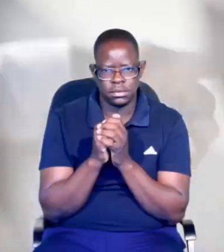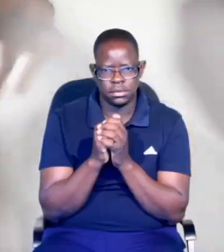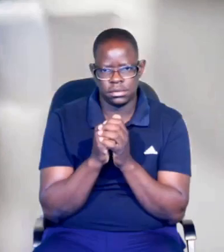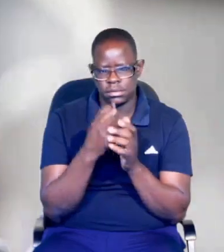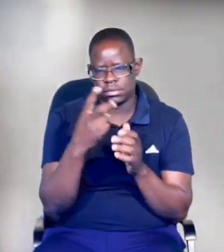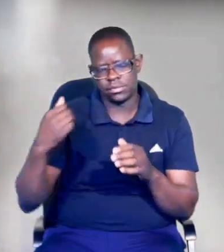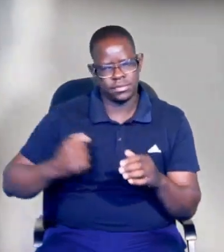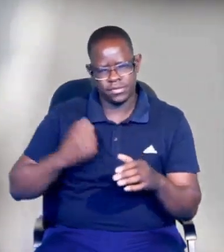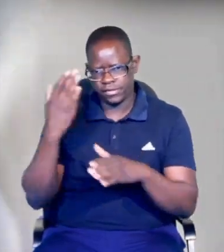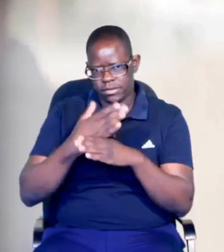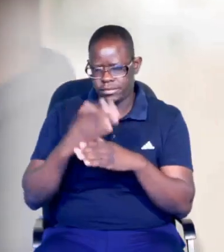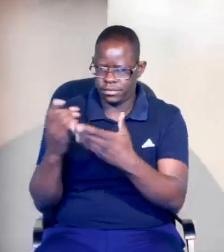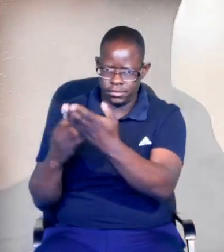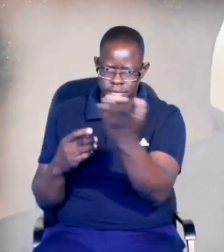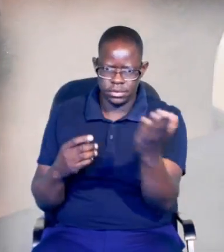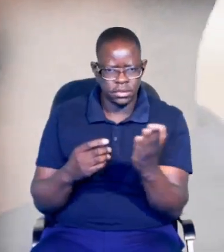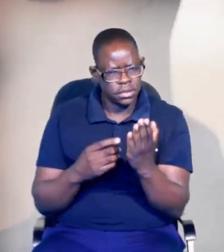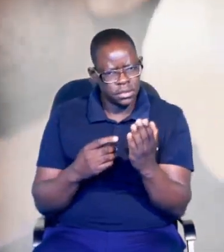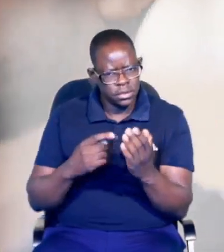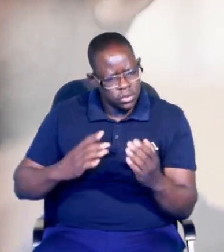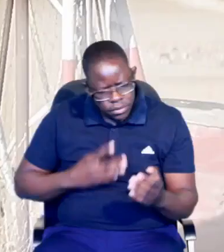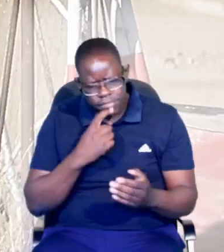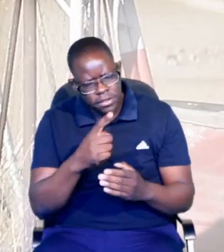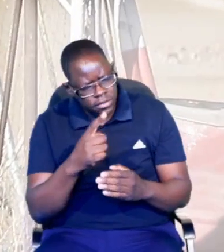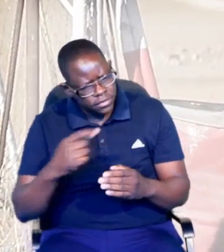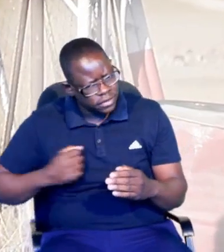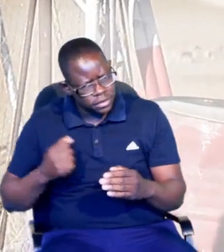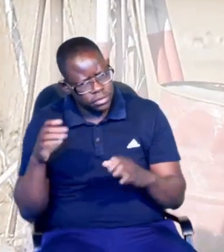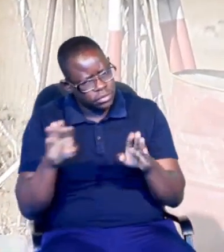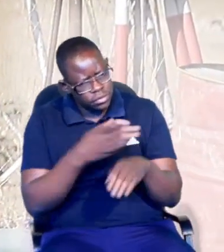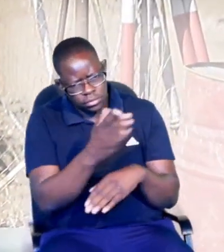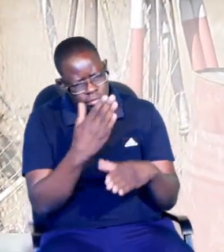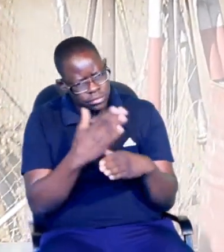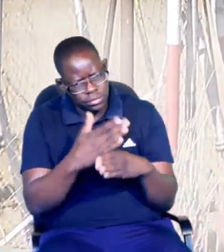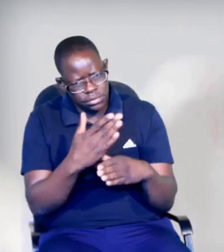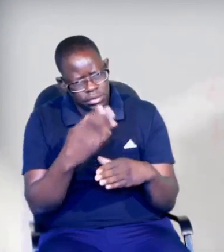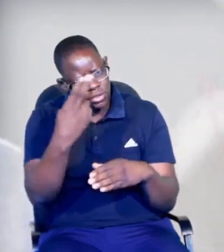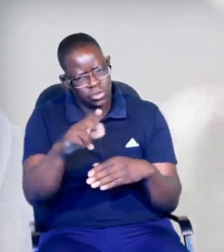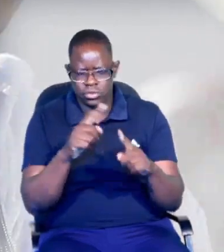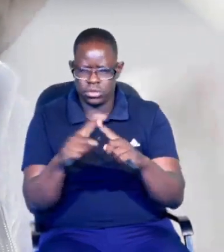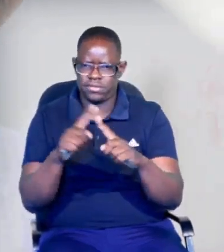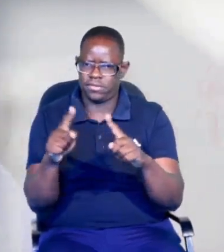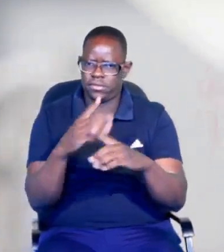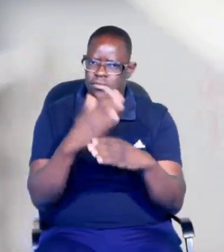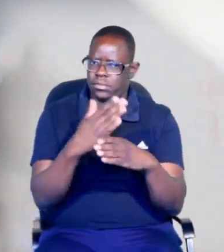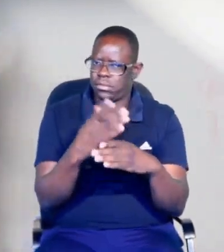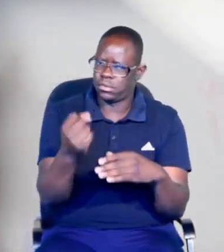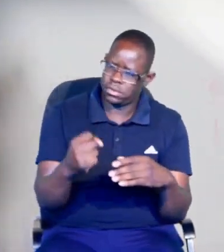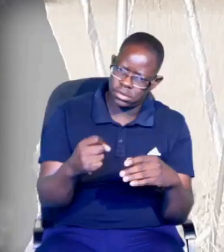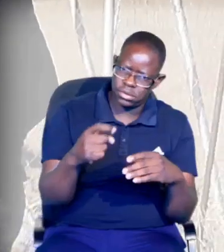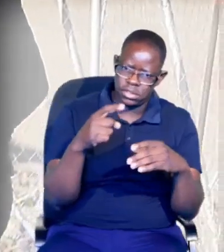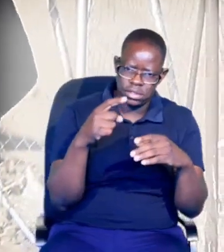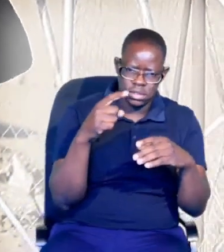This is where my father works. So you mean your father is doing all the jobs here around this place? No, there are many different types of jobs here. He's the